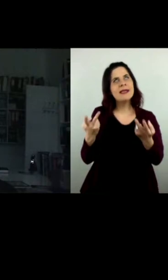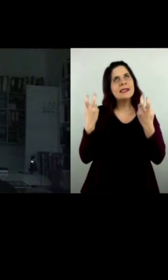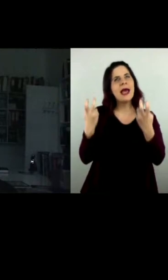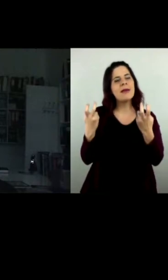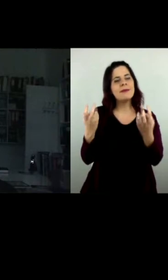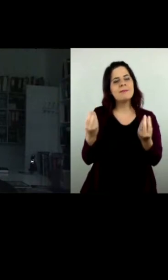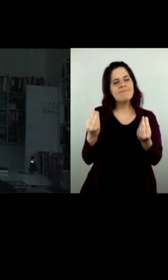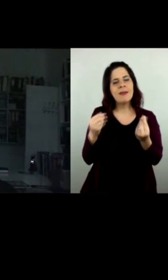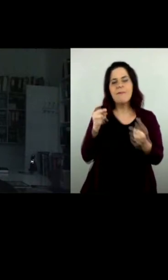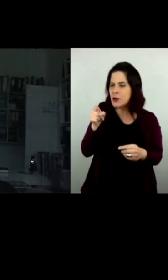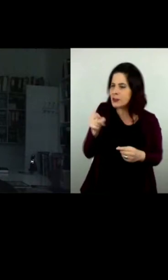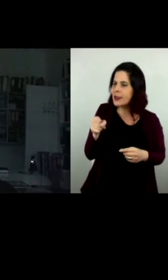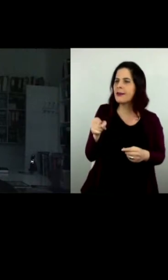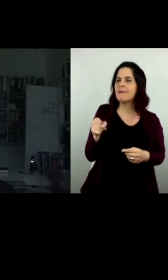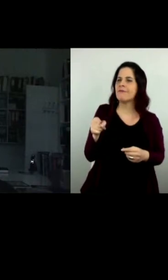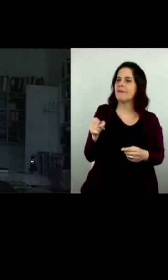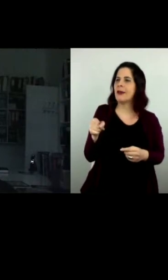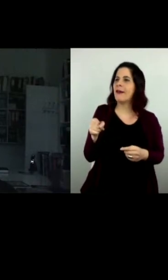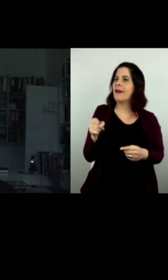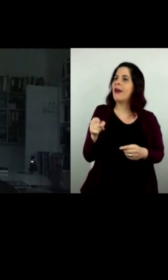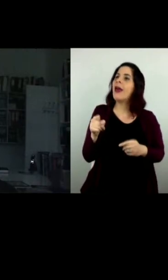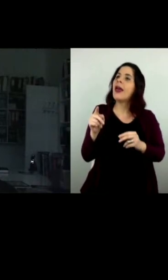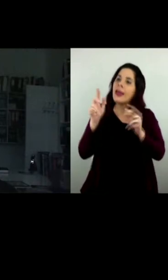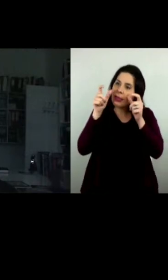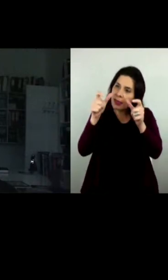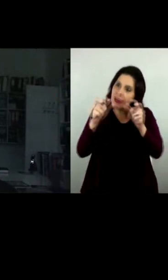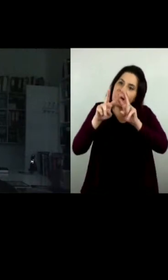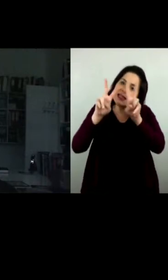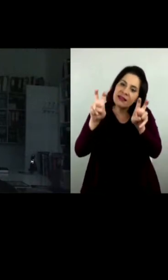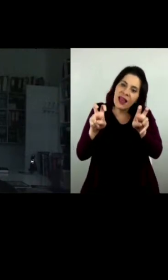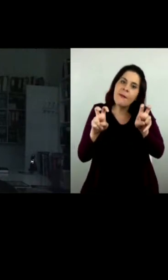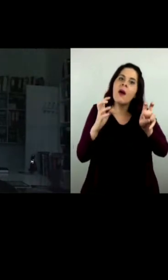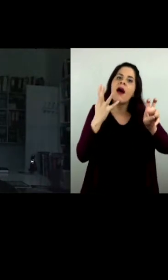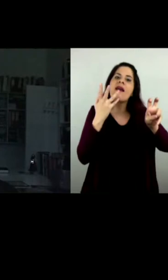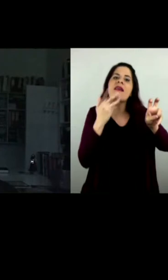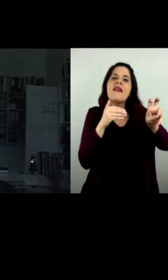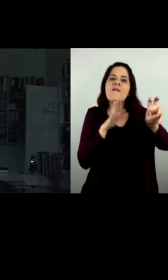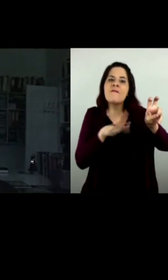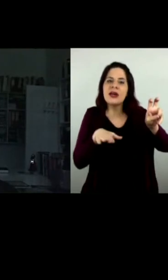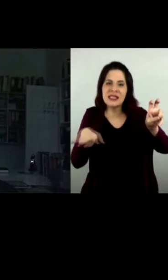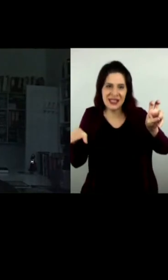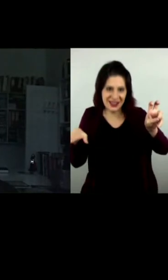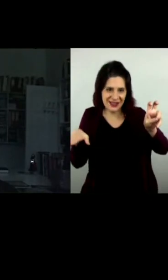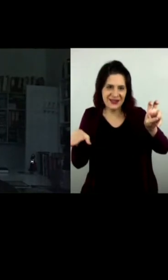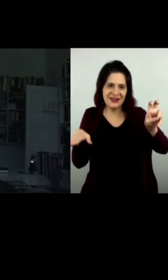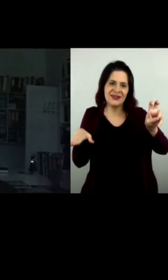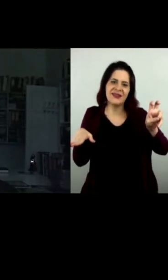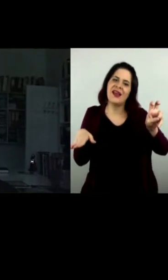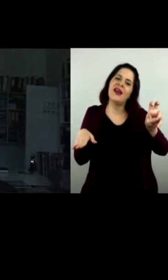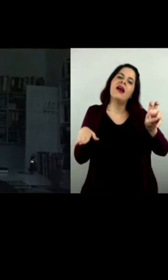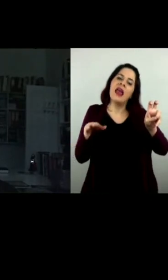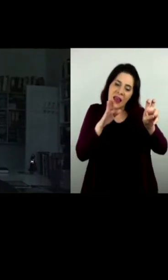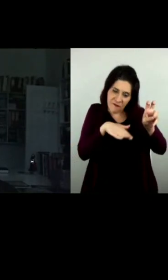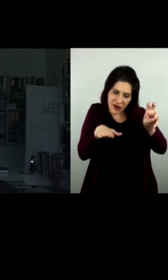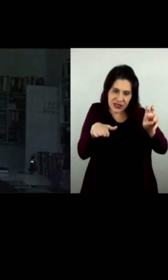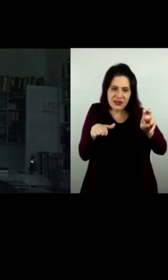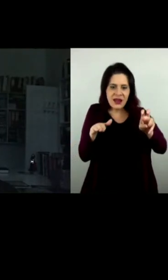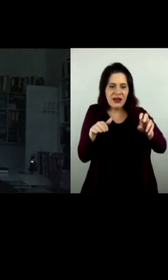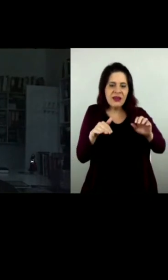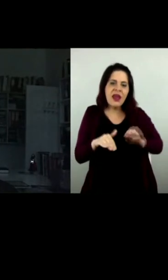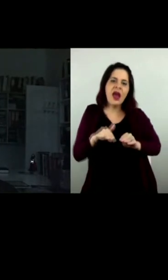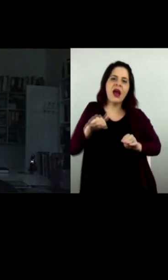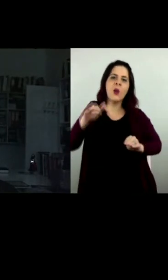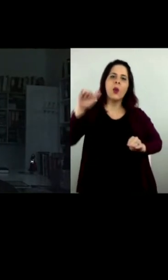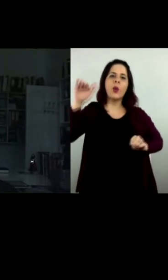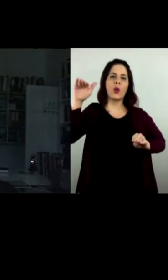interested on childhood and infancy, yes. And our first years. This is in your films and this is in your book.